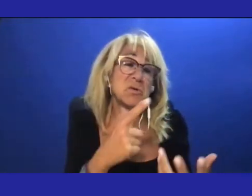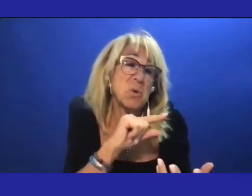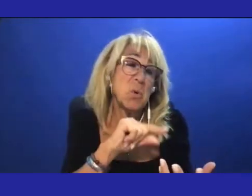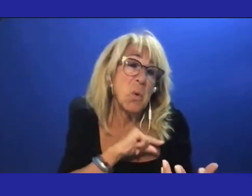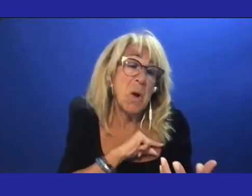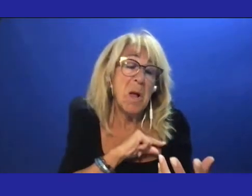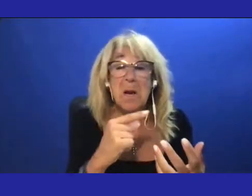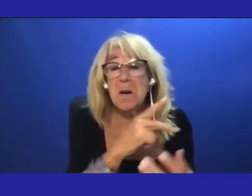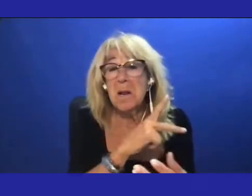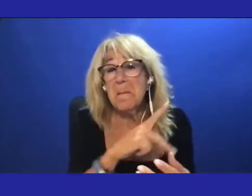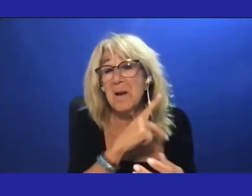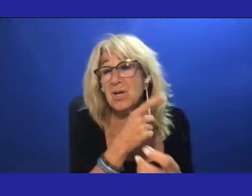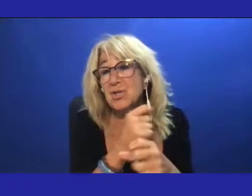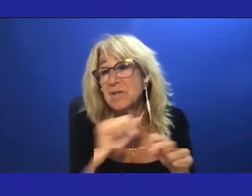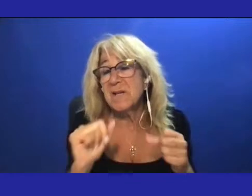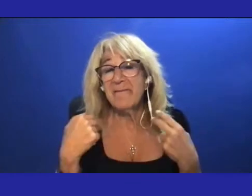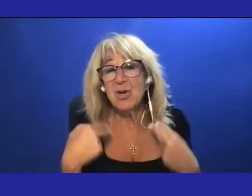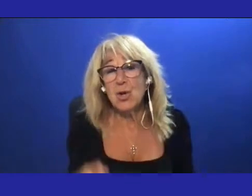human resources,